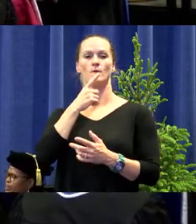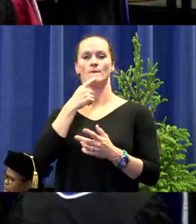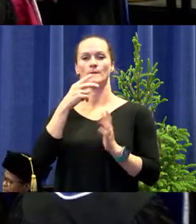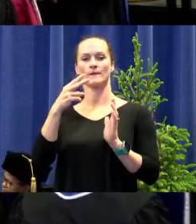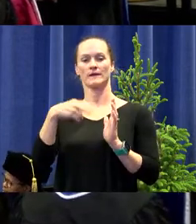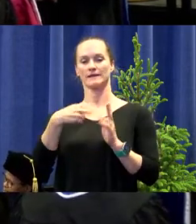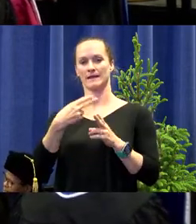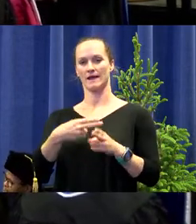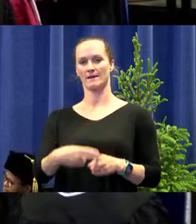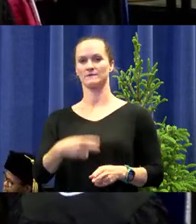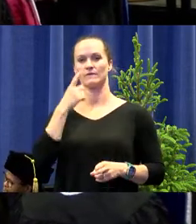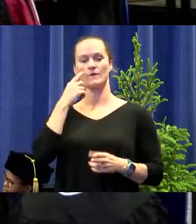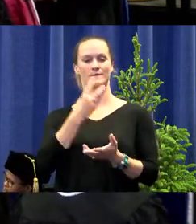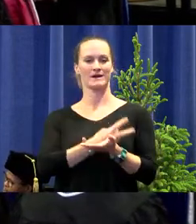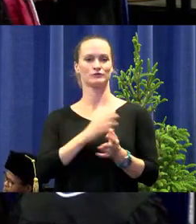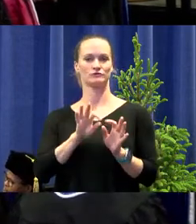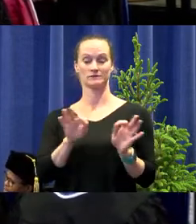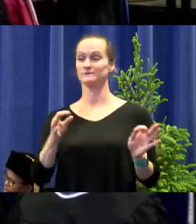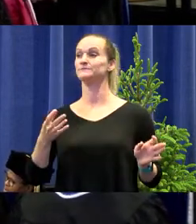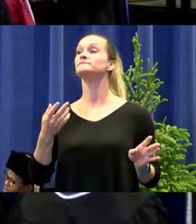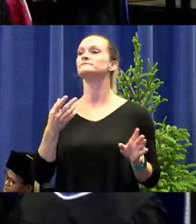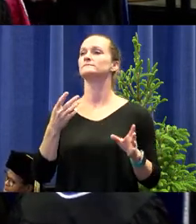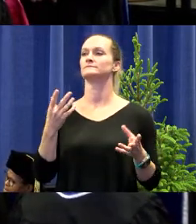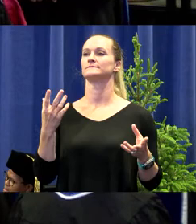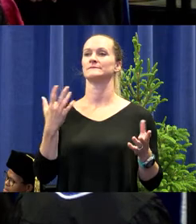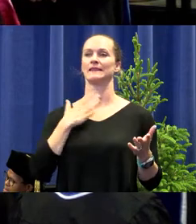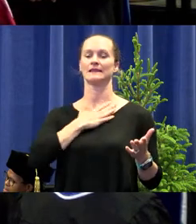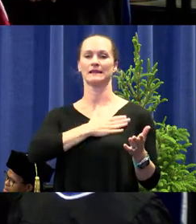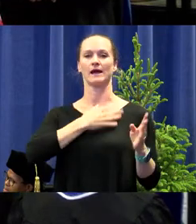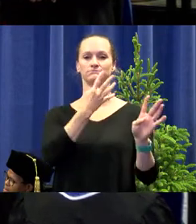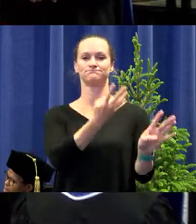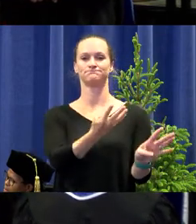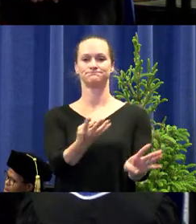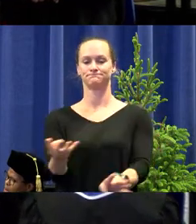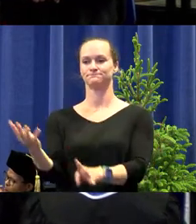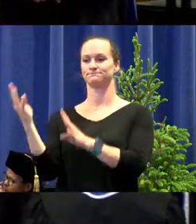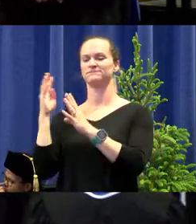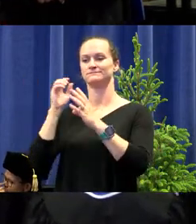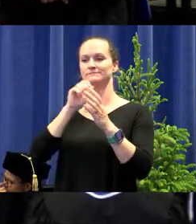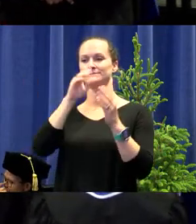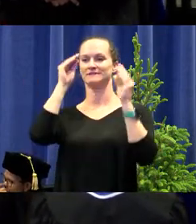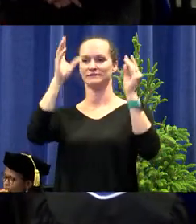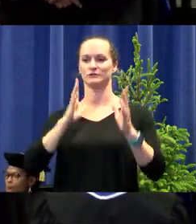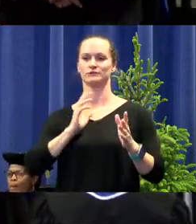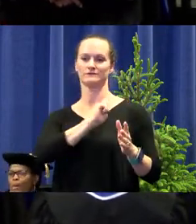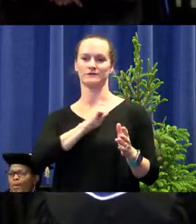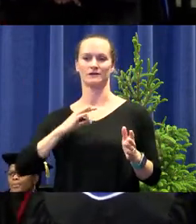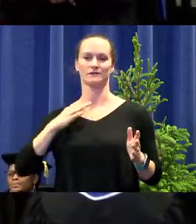degrees. Recipients, please proceed to the platform. Faculty, please be seated.